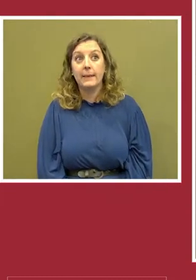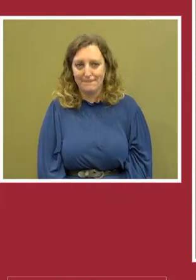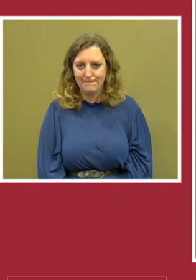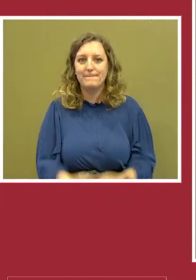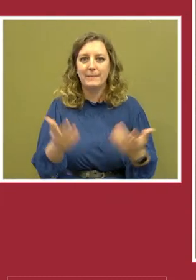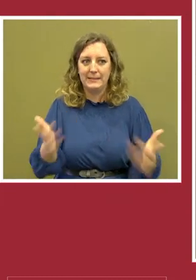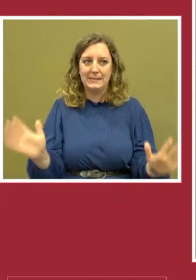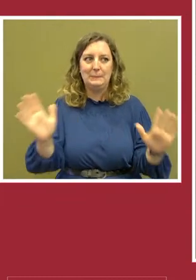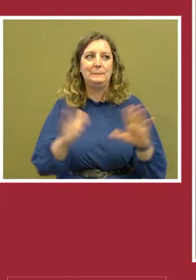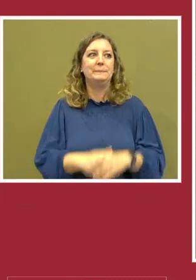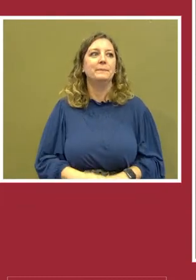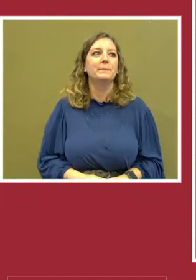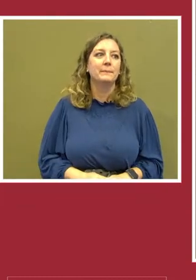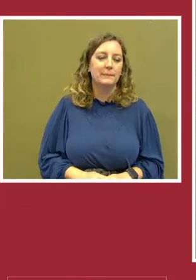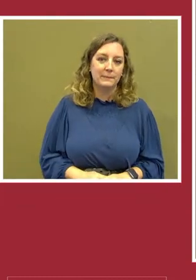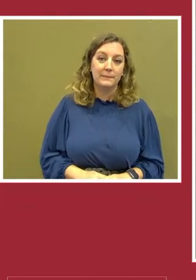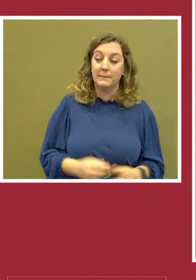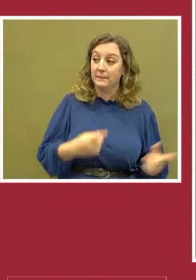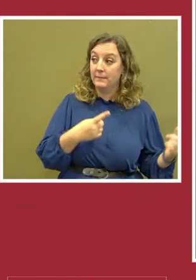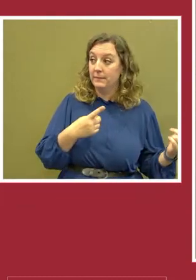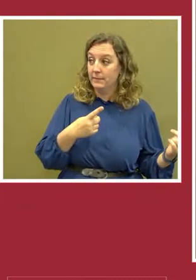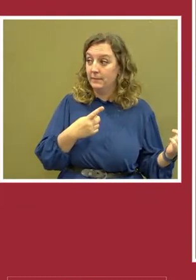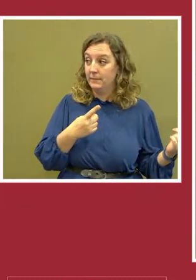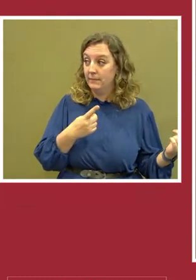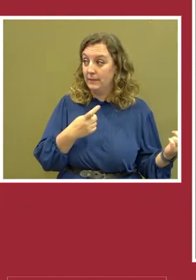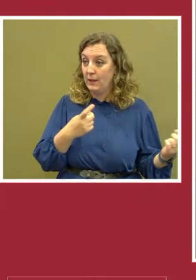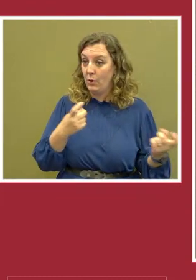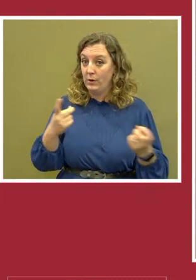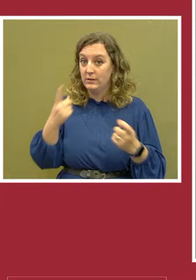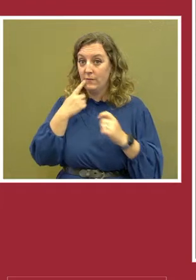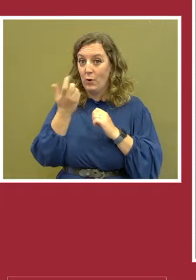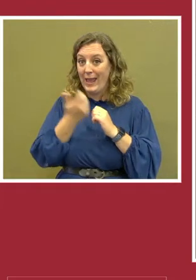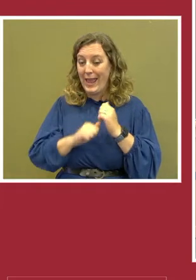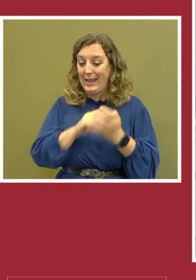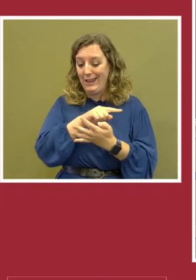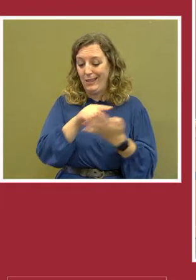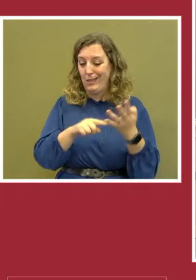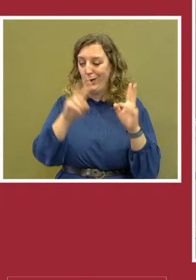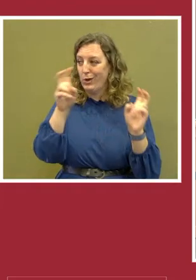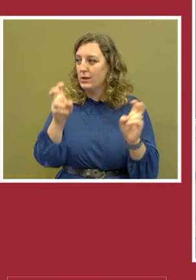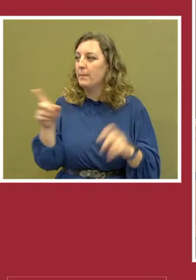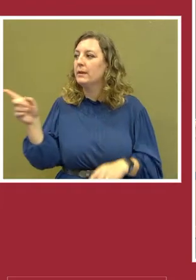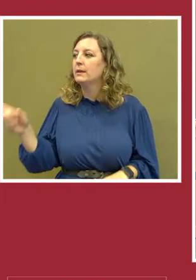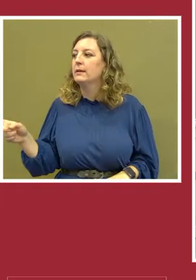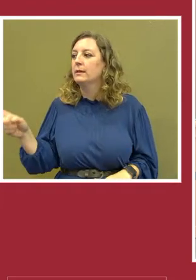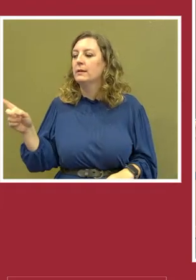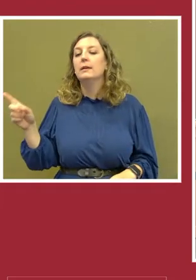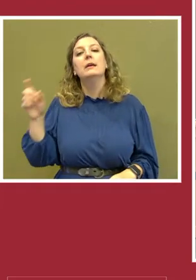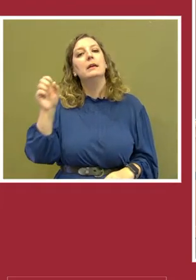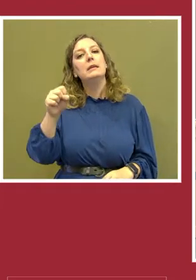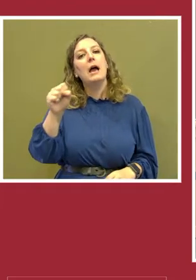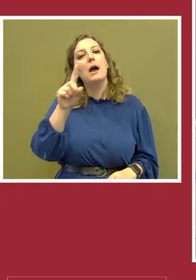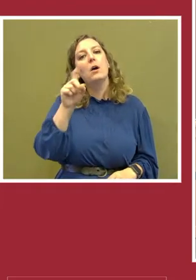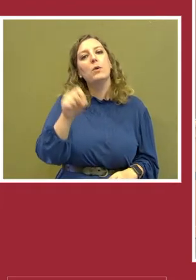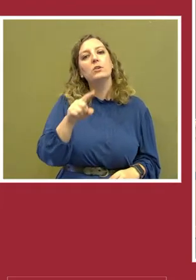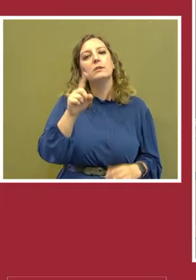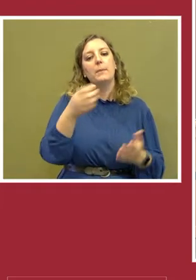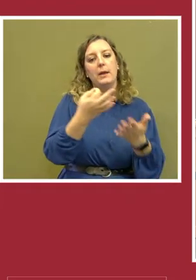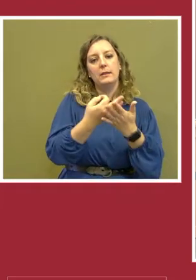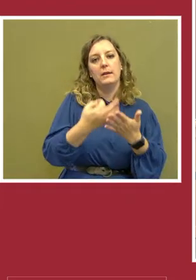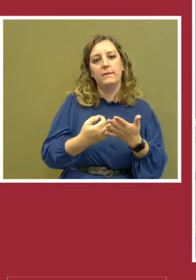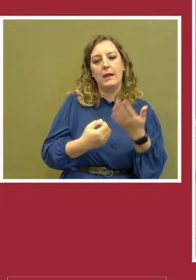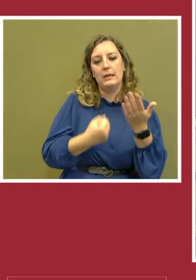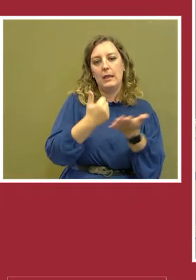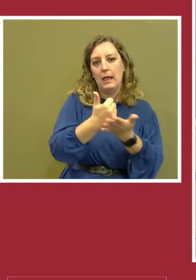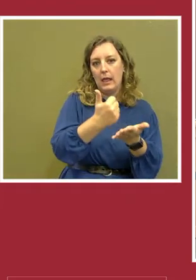that's it. So questions for any of the topics, or Katie or I? Yeah, just a question about the financial